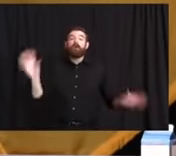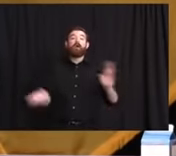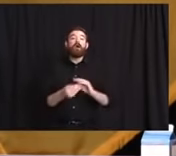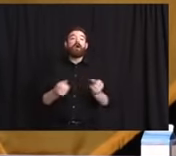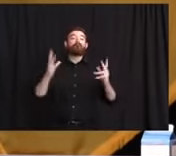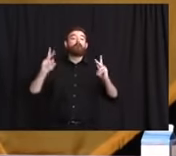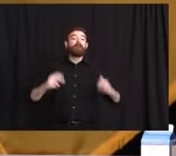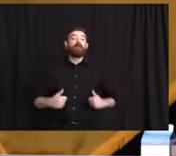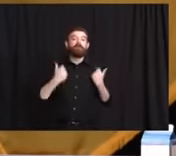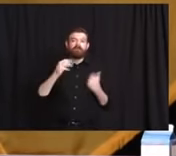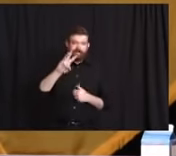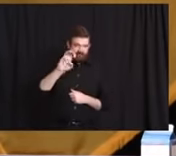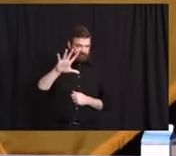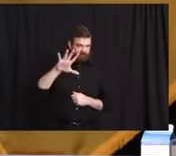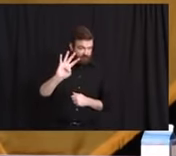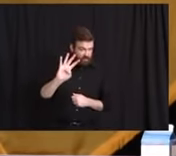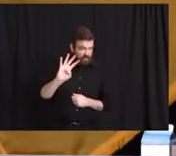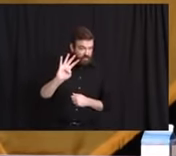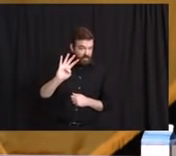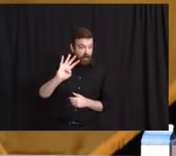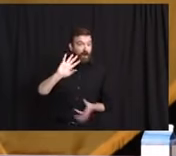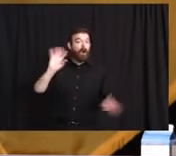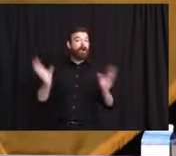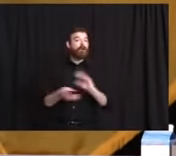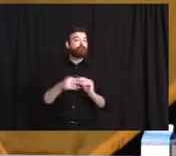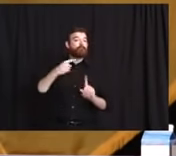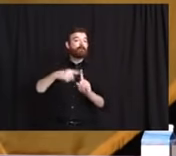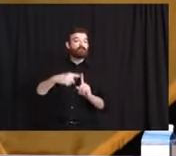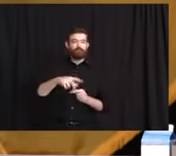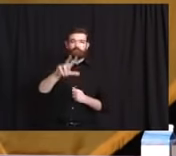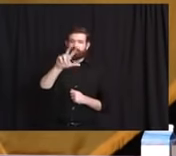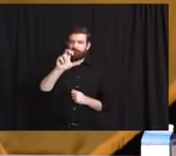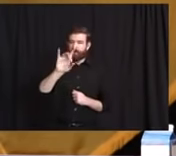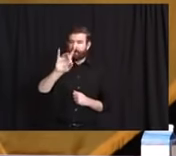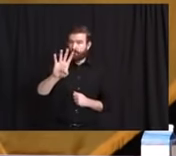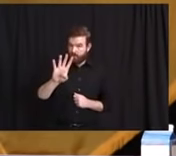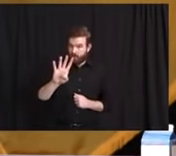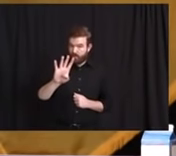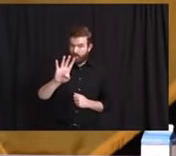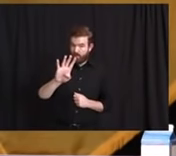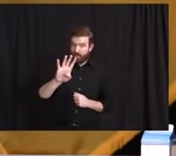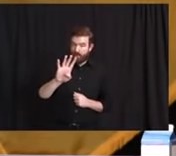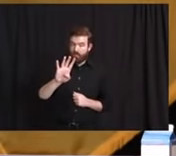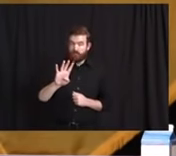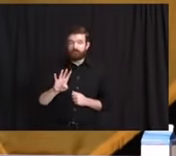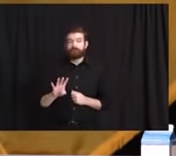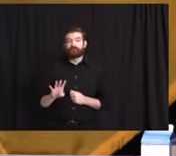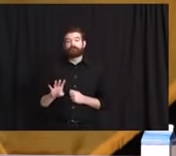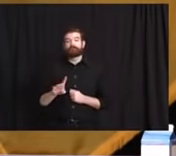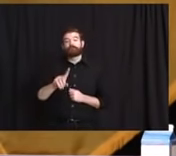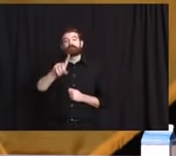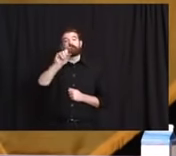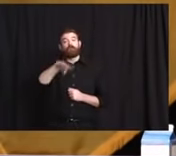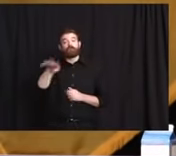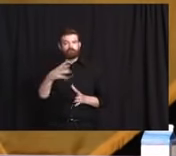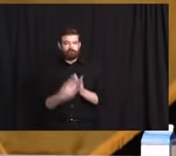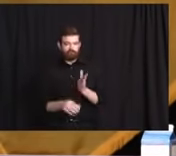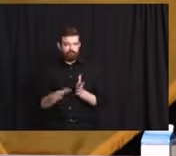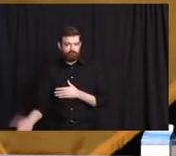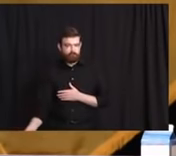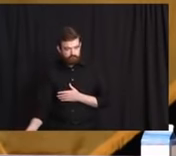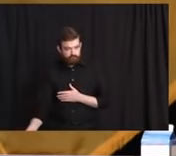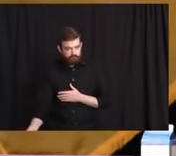residents, there have been 384 residents that tested positive, with a total of 144 deaths. Our